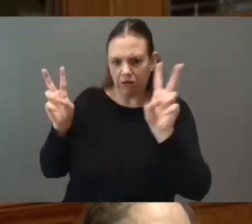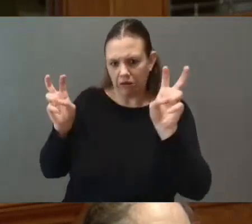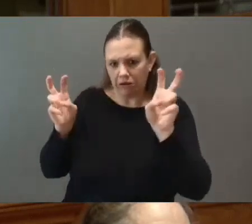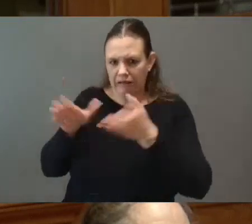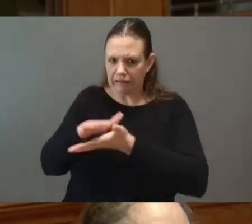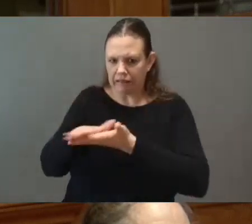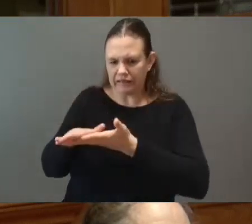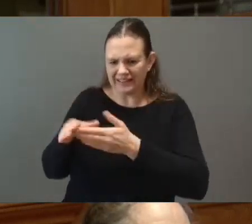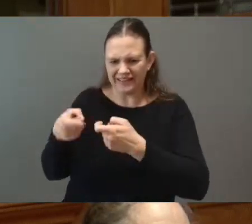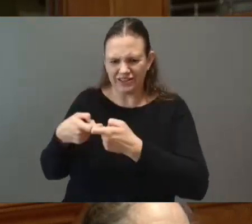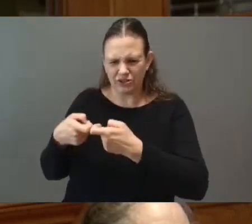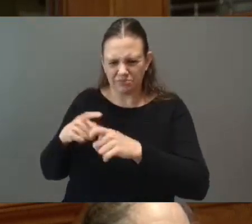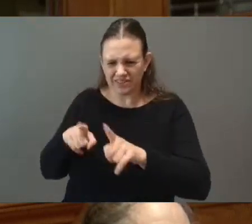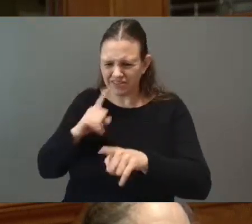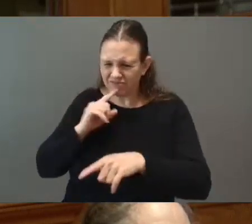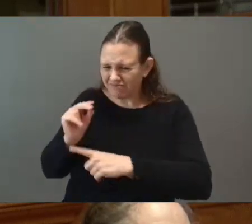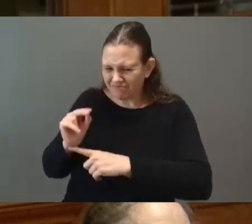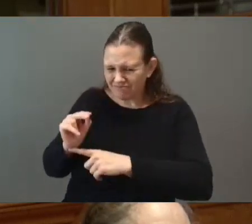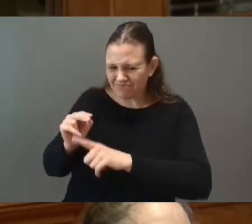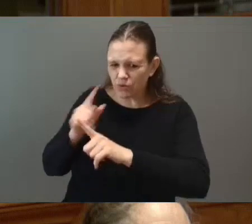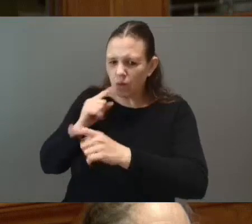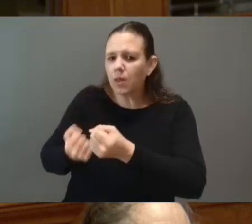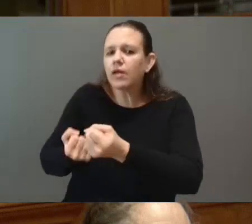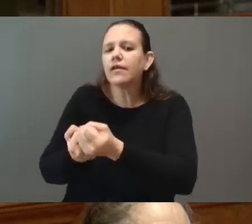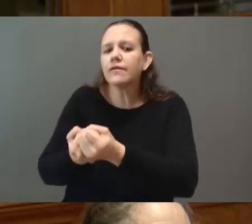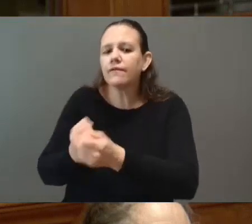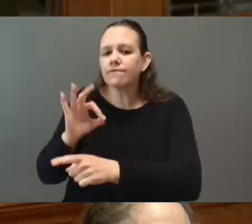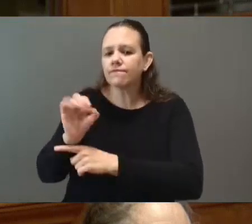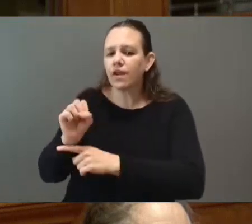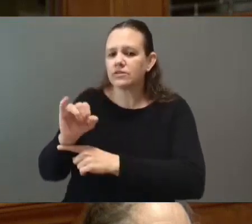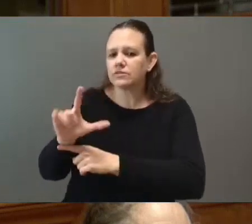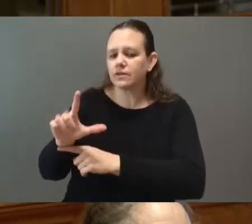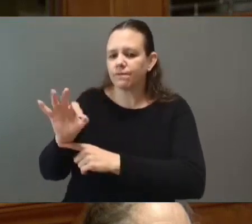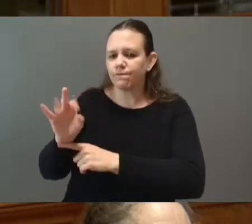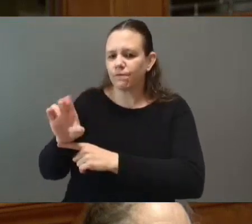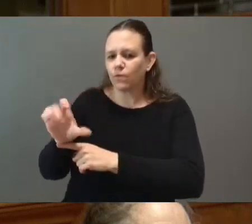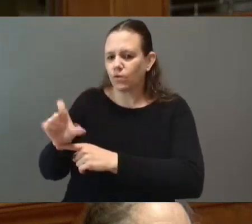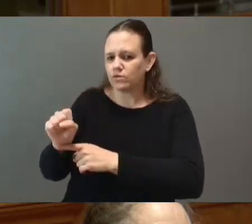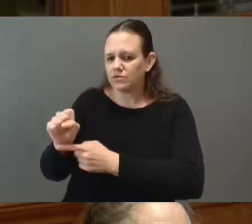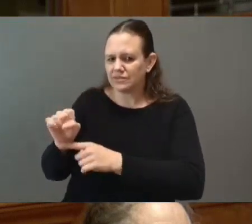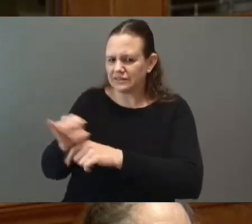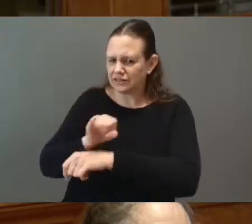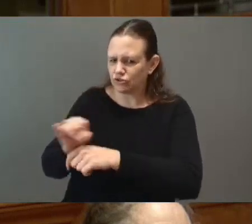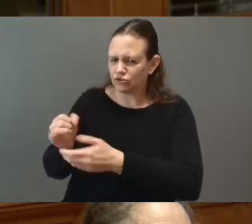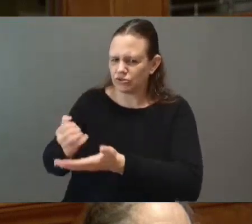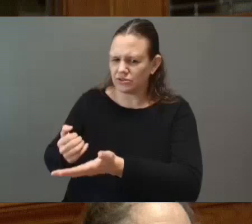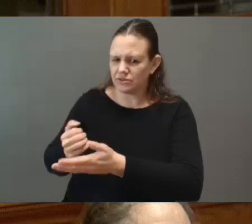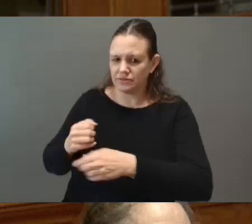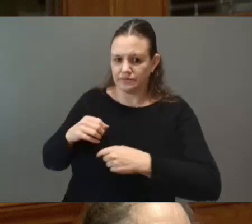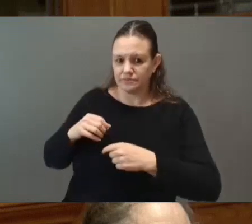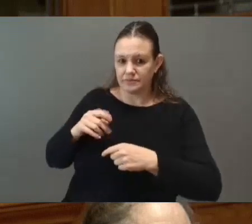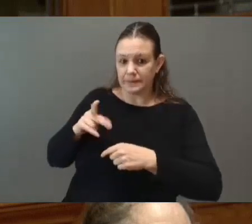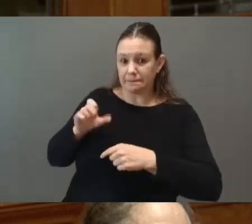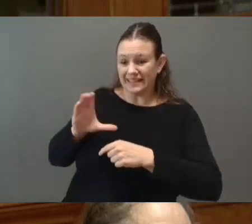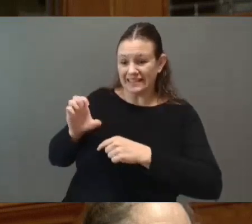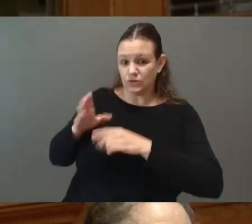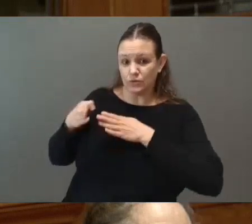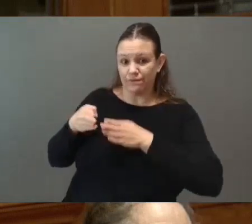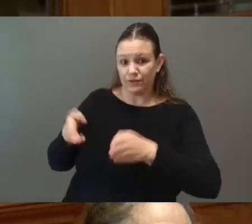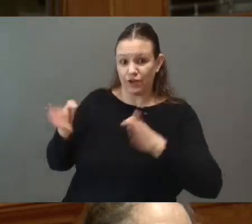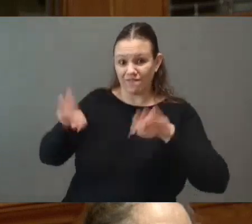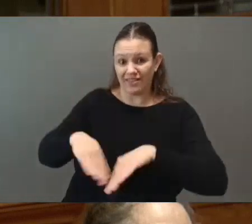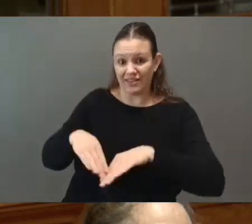this province. The flooding of the Peace River Valley for Site C will not just undermine food security, it will impact water